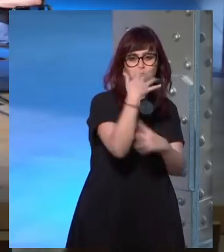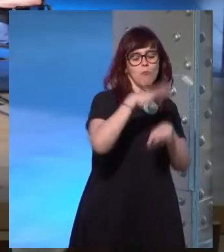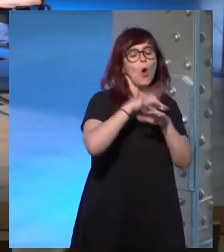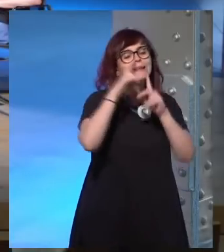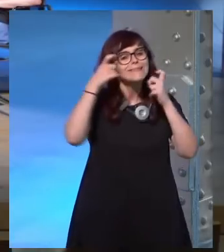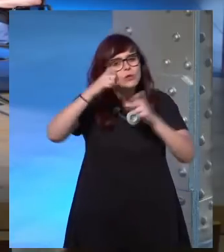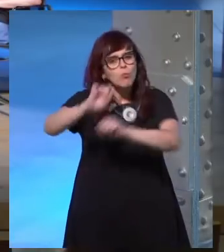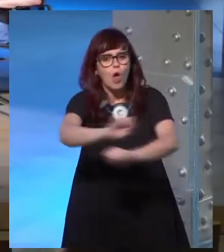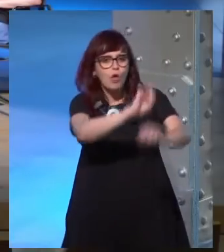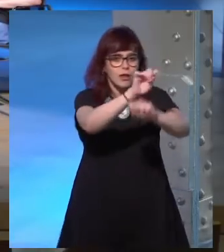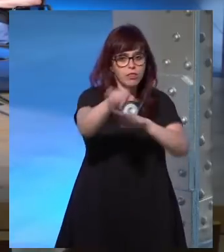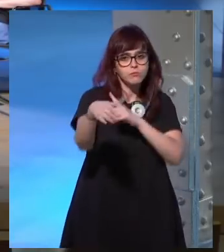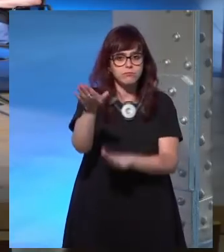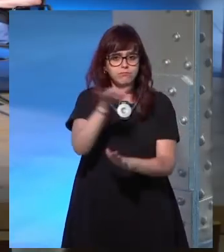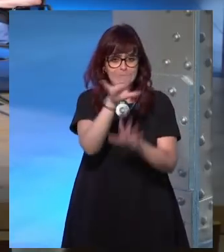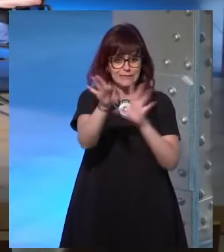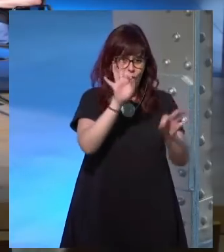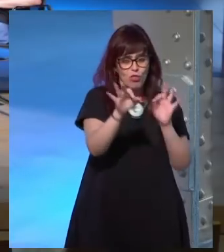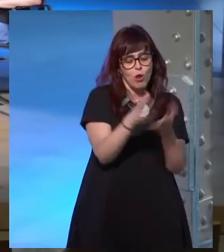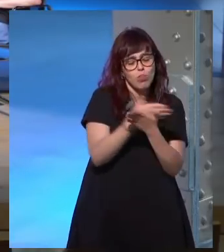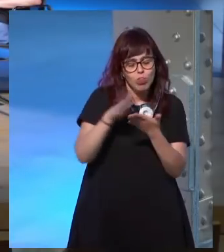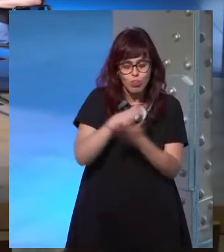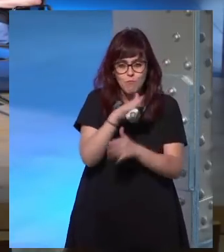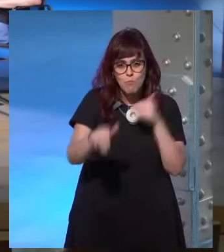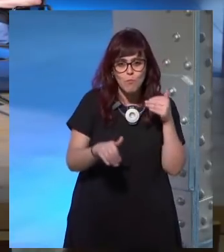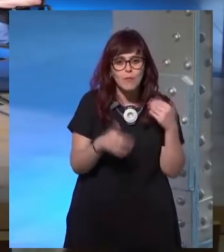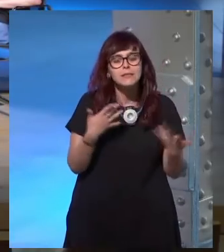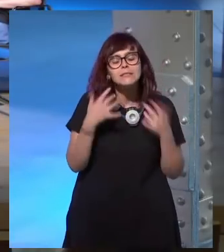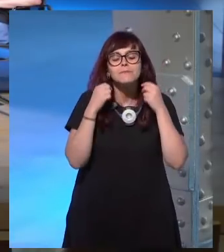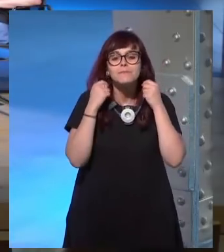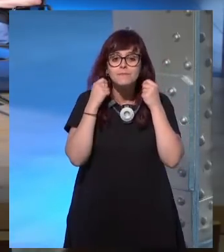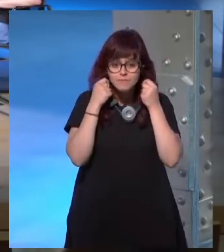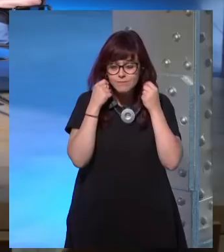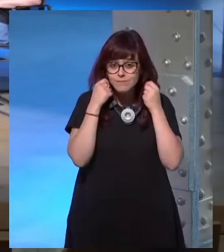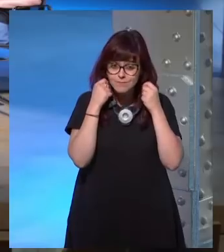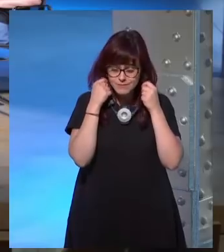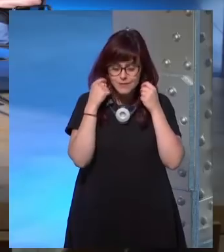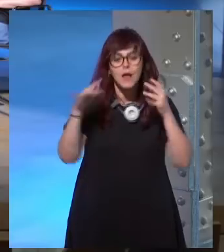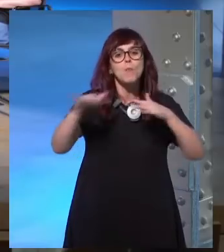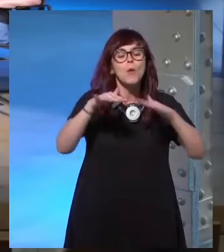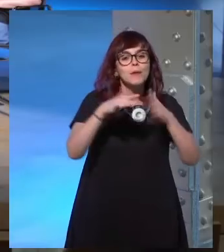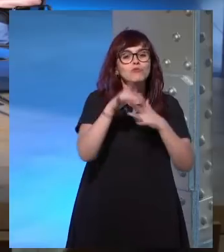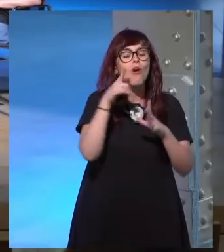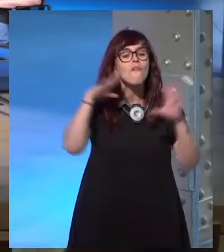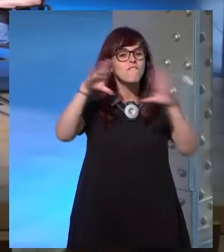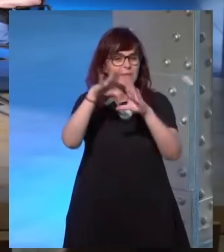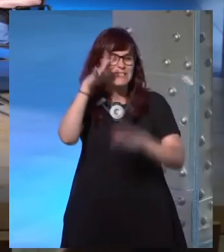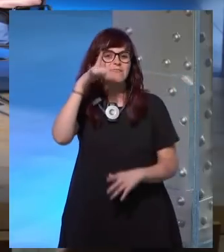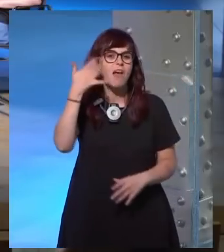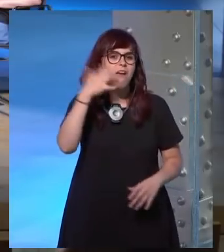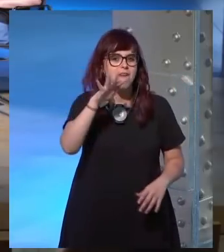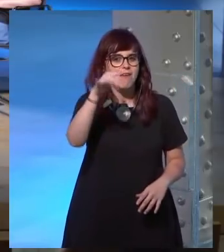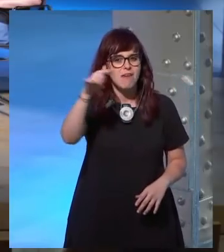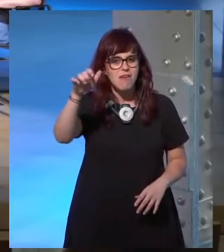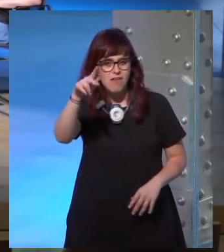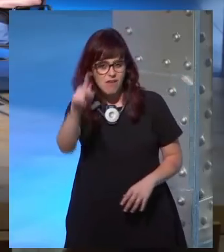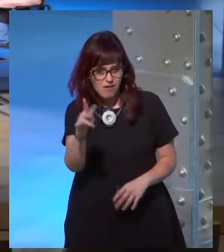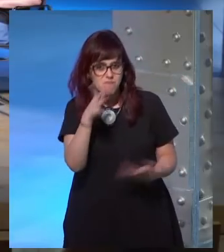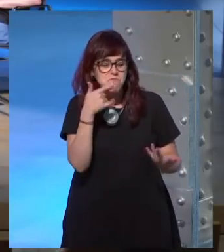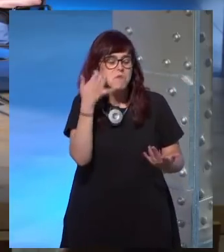In any way, and another interesting thing regarding feminist revolution is how